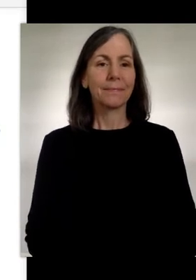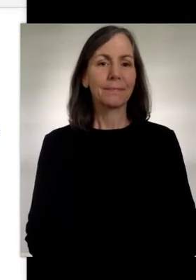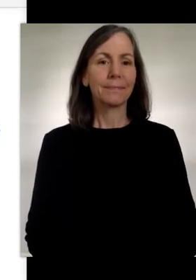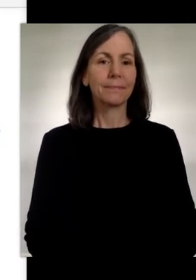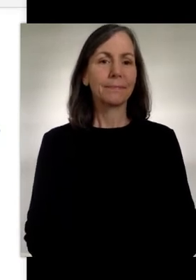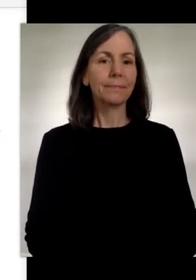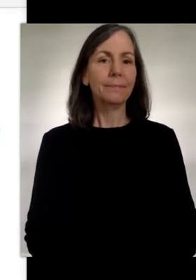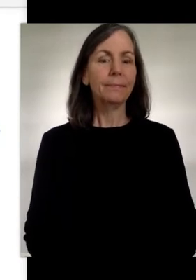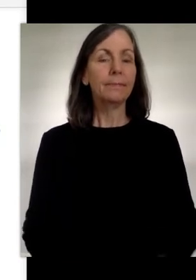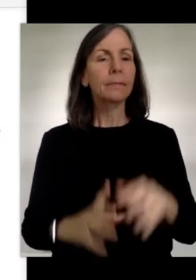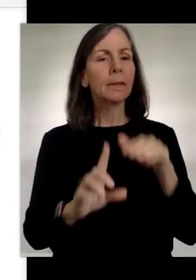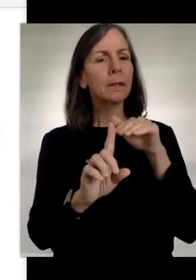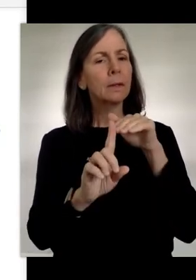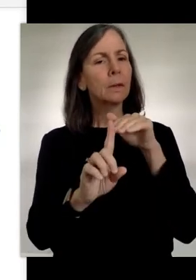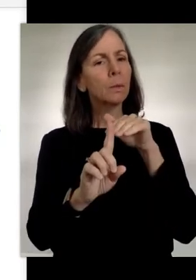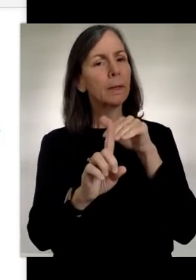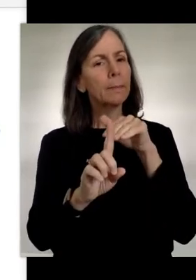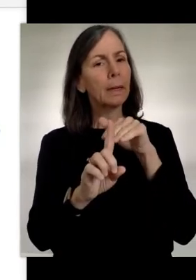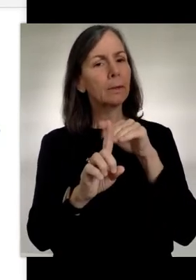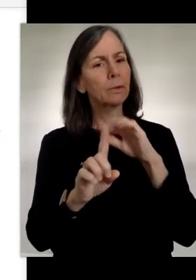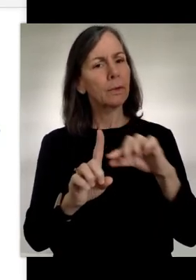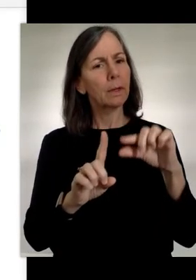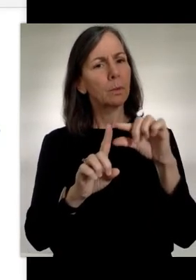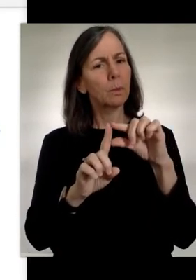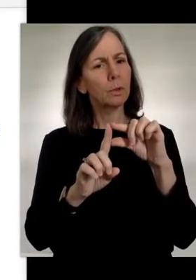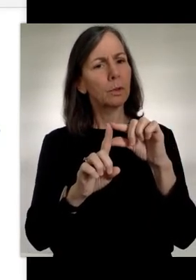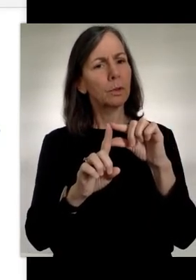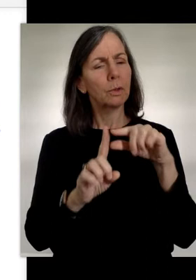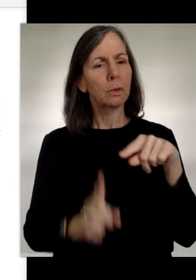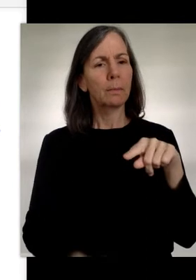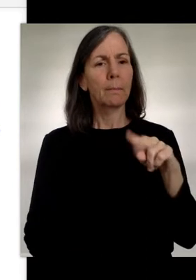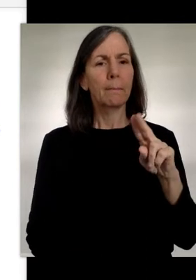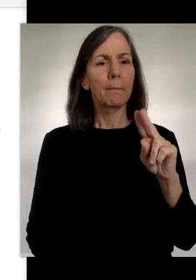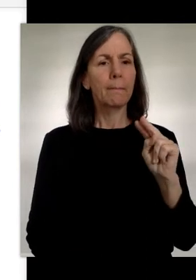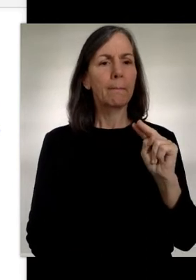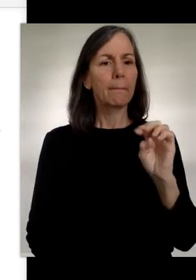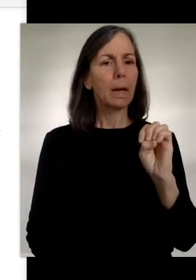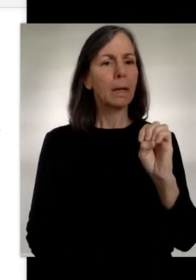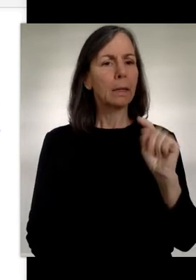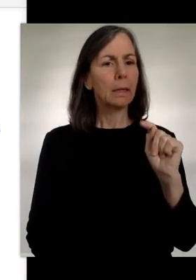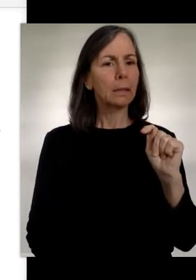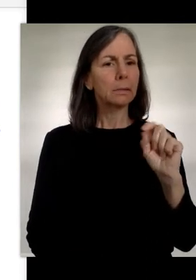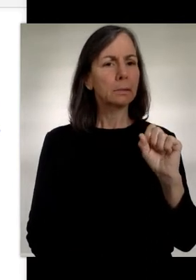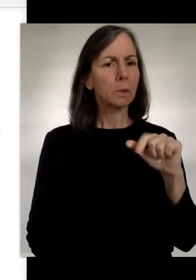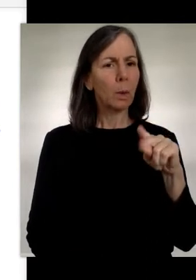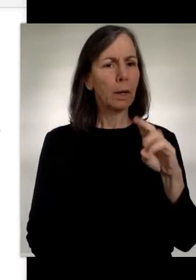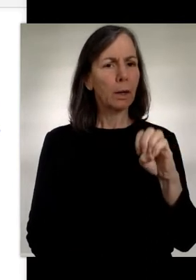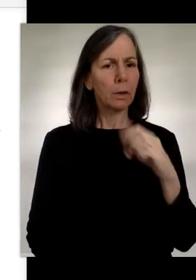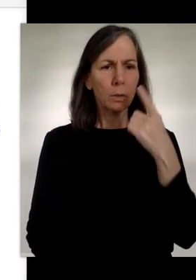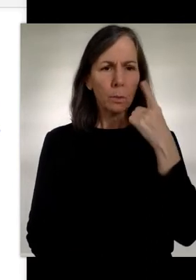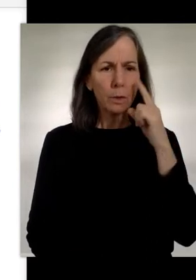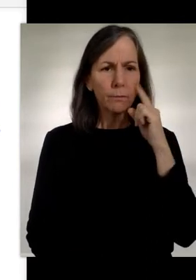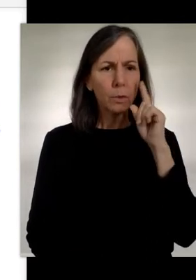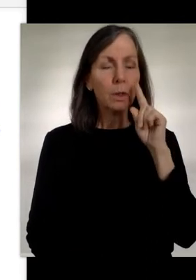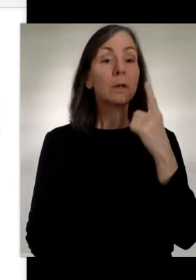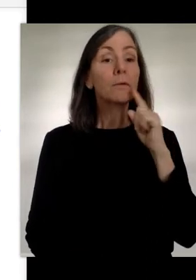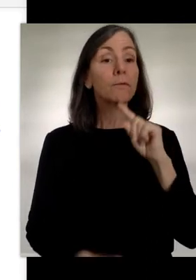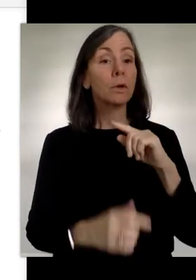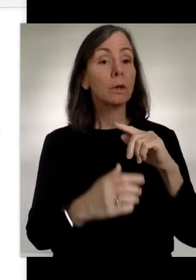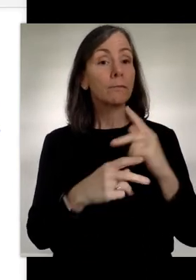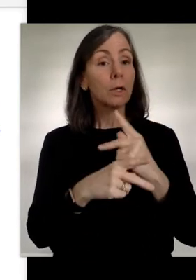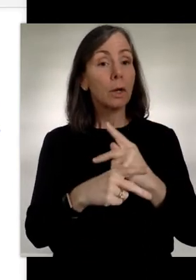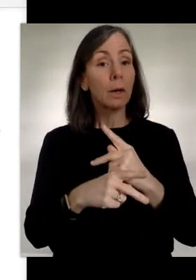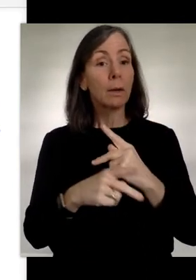Just a reminder, a Punnett square is to try to figure out what the babies or the offspring might look